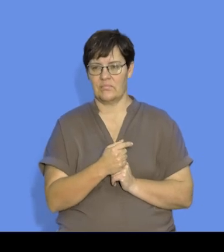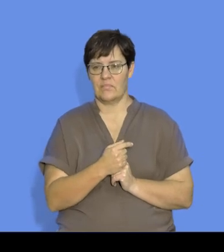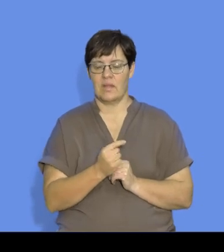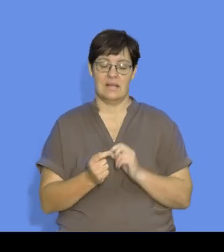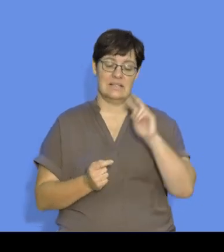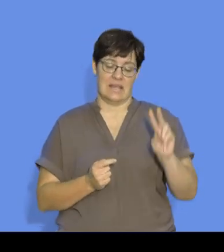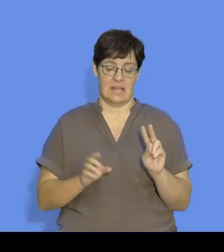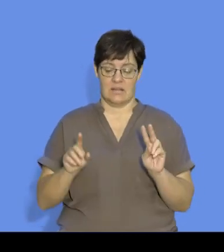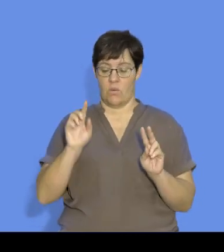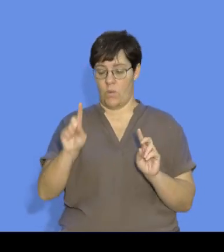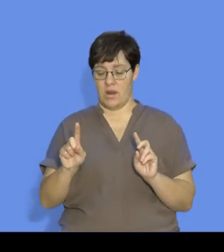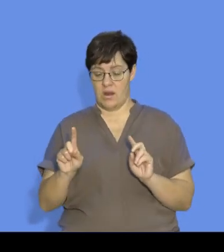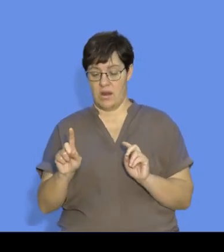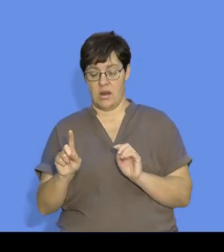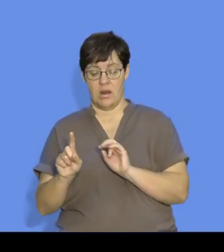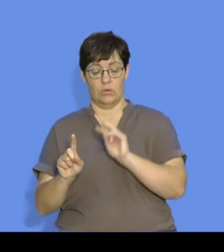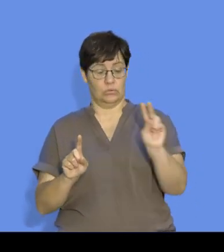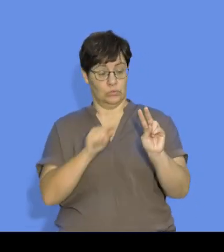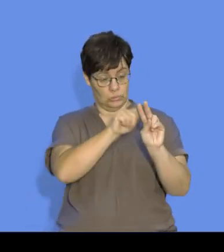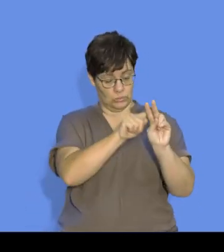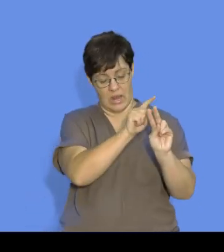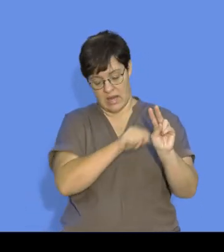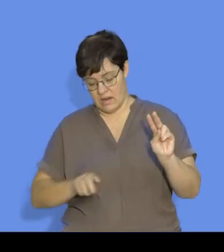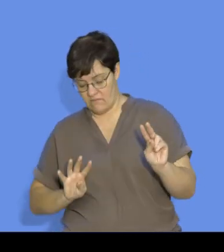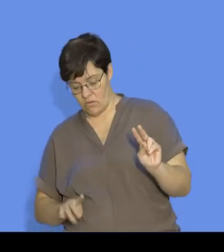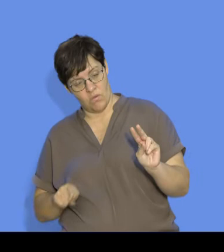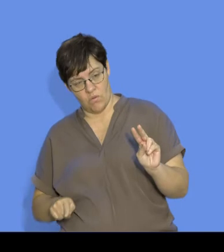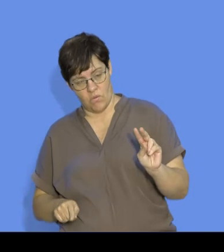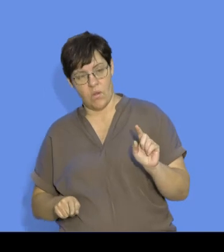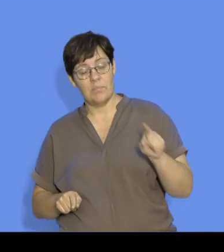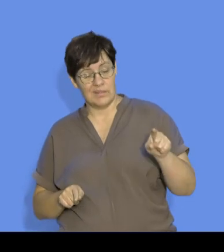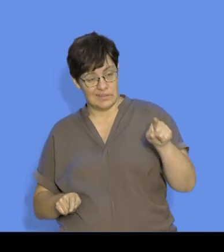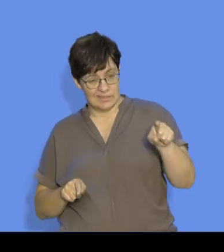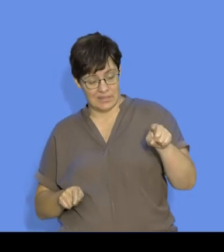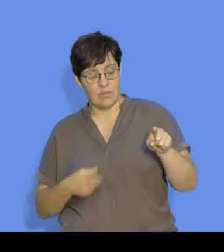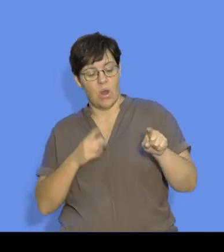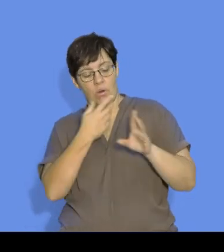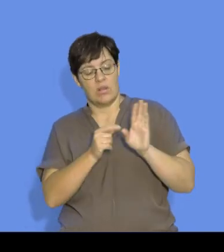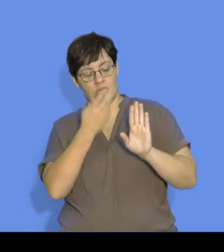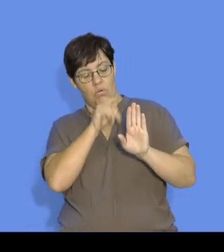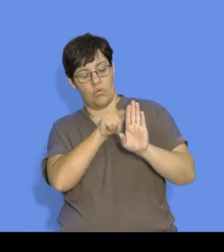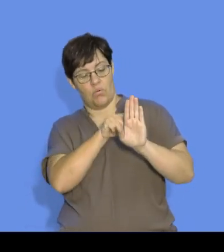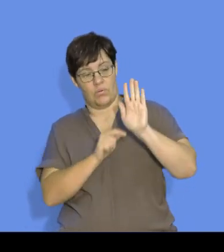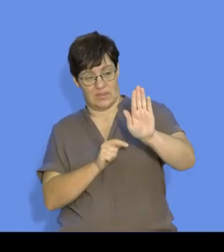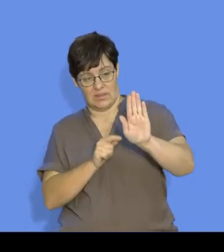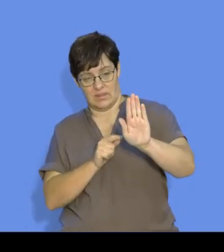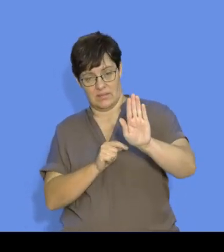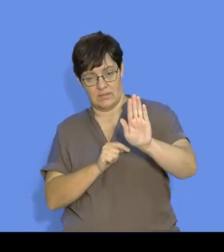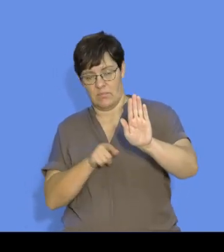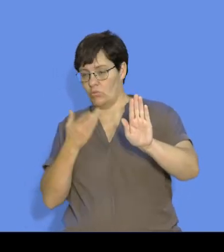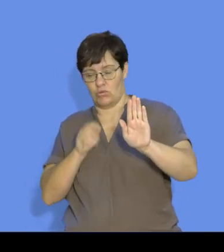second quadrant and the fourth quadrant. But they just showed or drew the one on the second